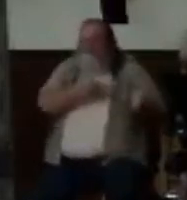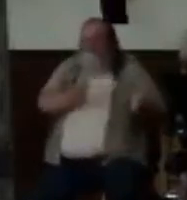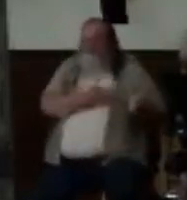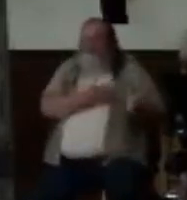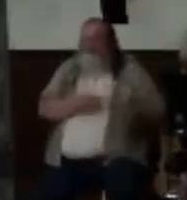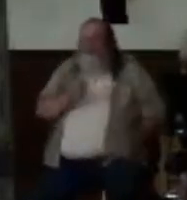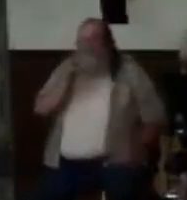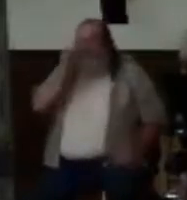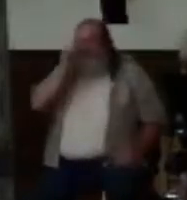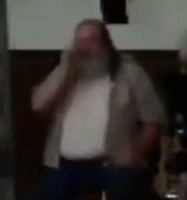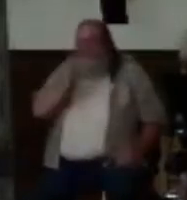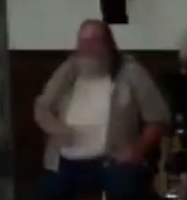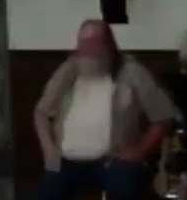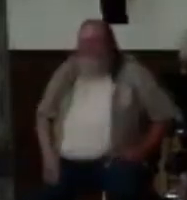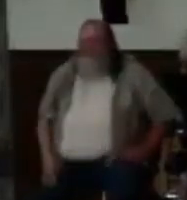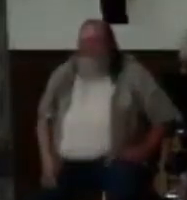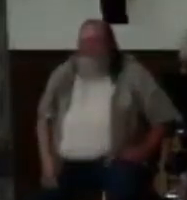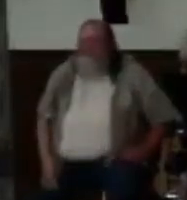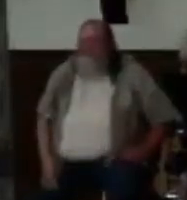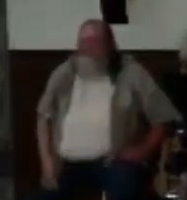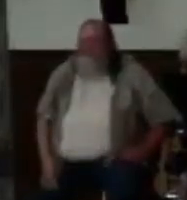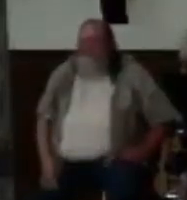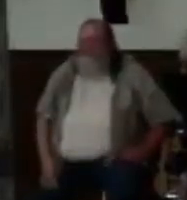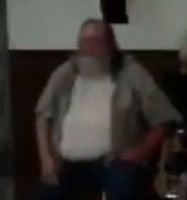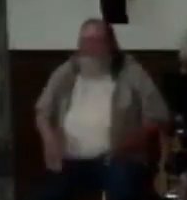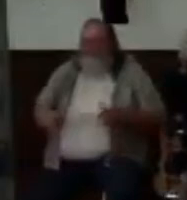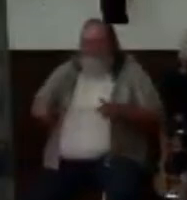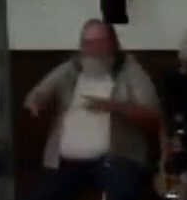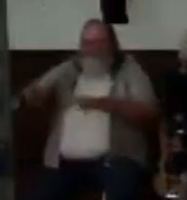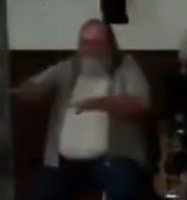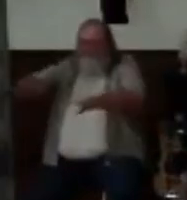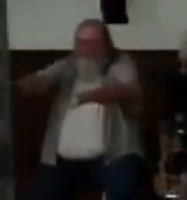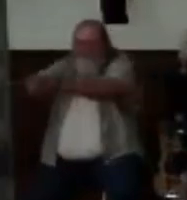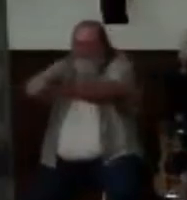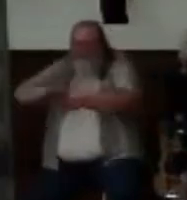water become infested with bacteria,